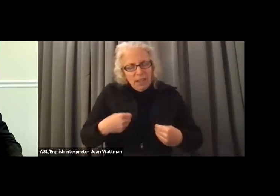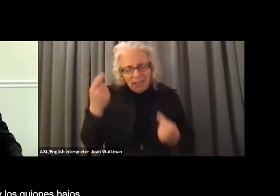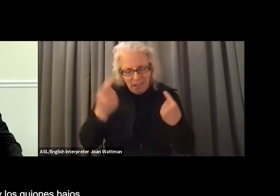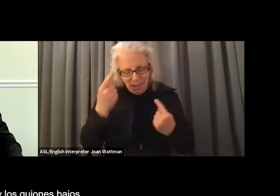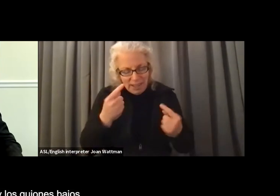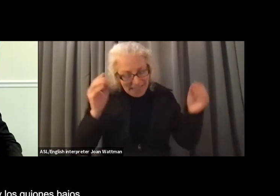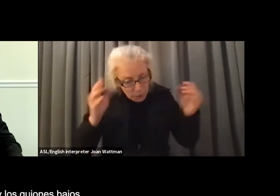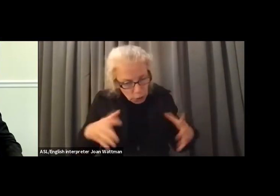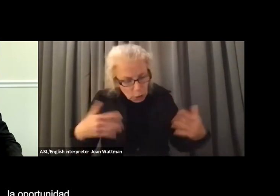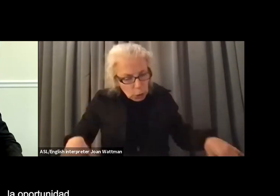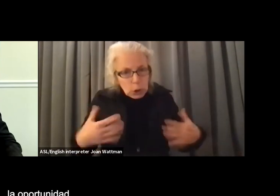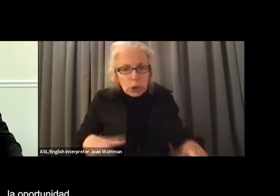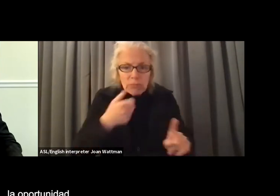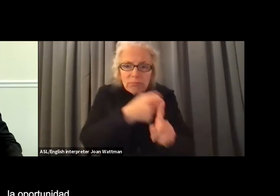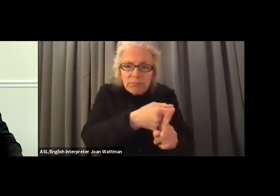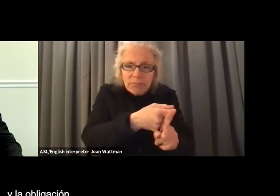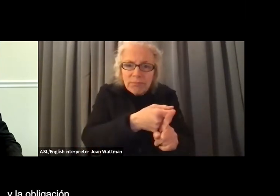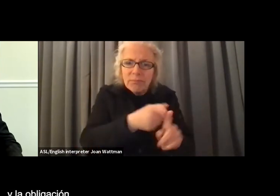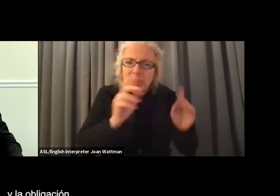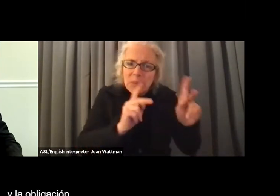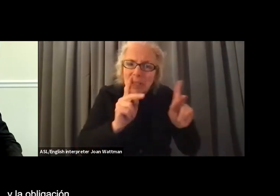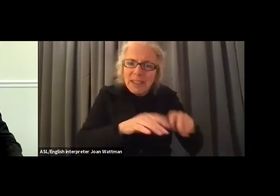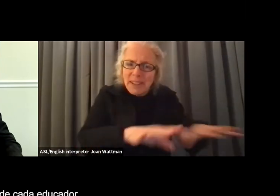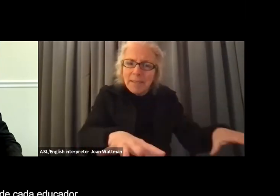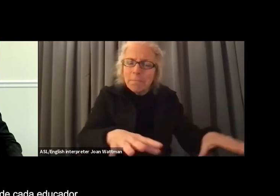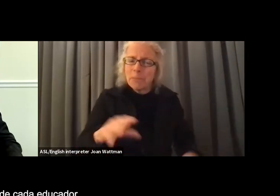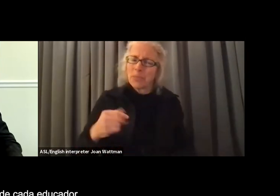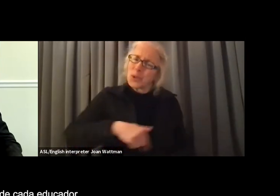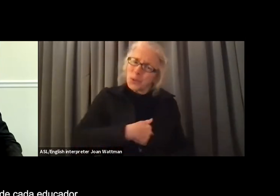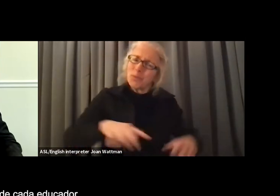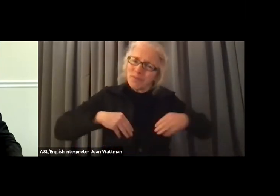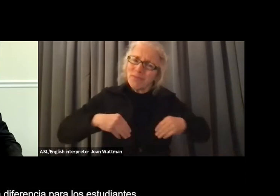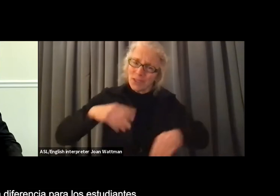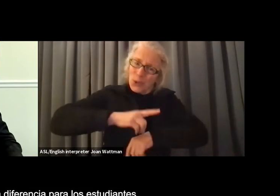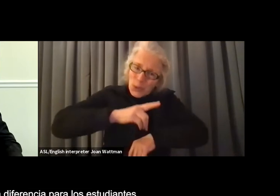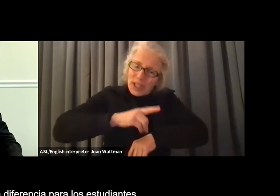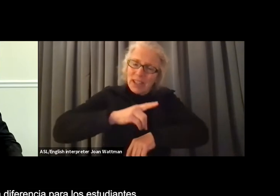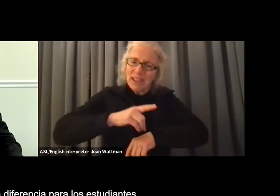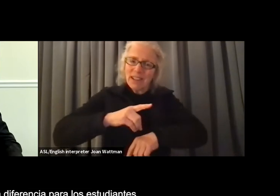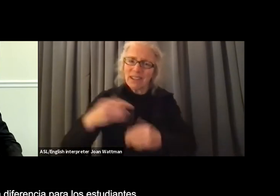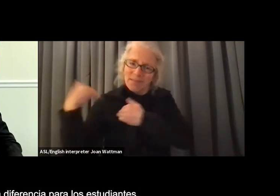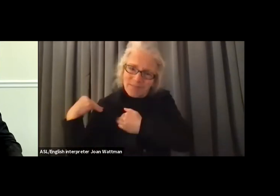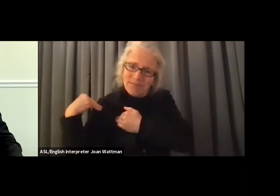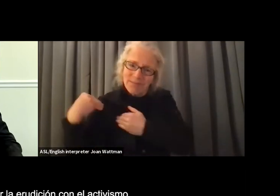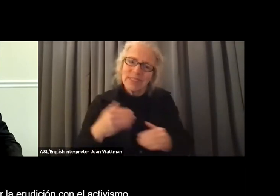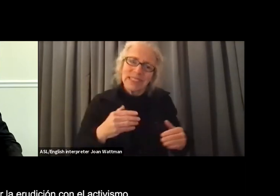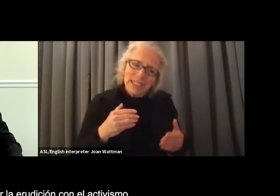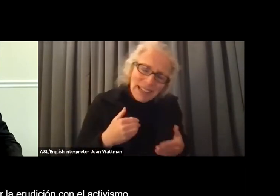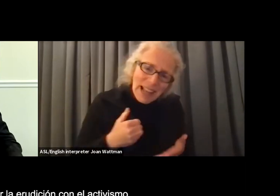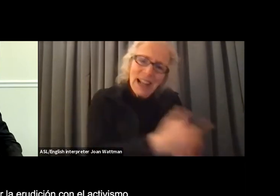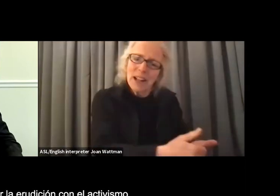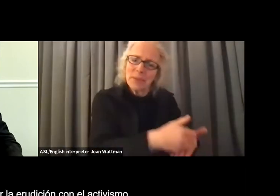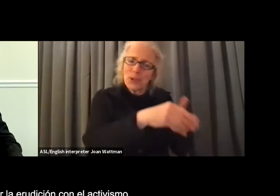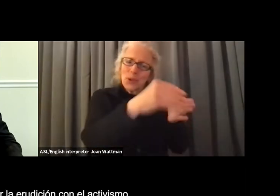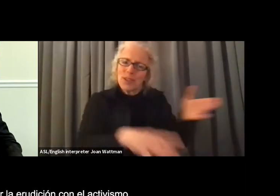impact, and underscores the opportunity and obligation of every educator to make a difference for students, to